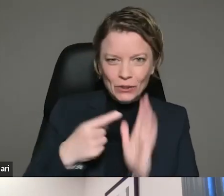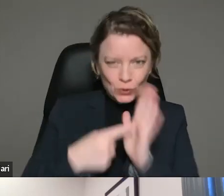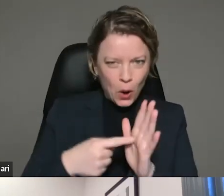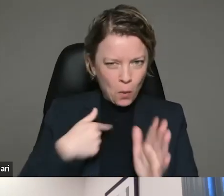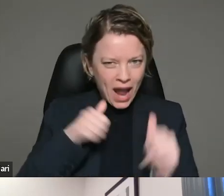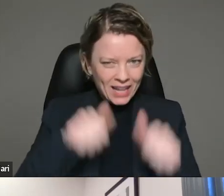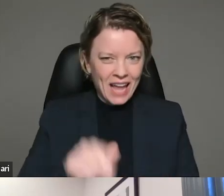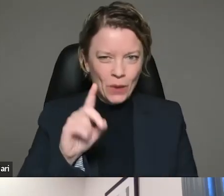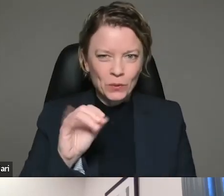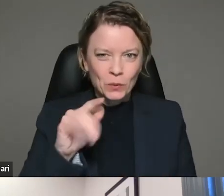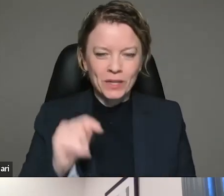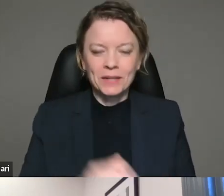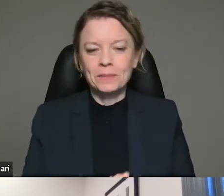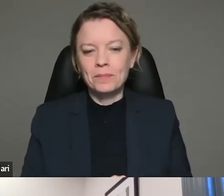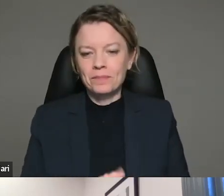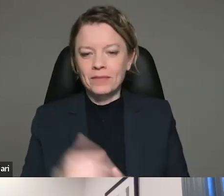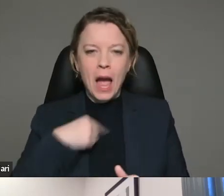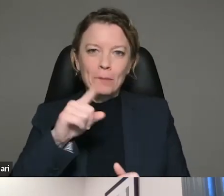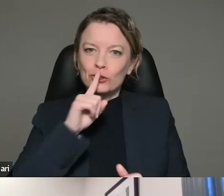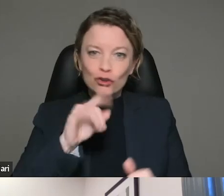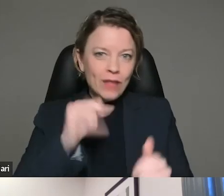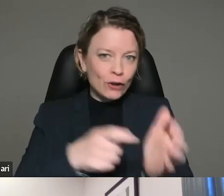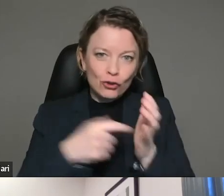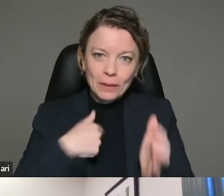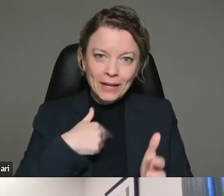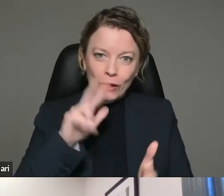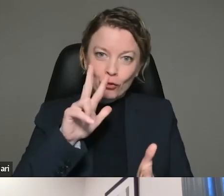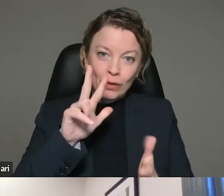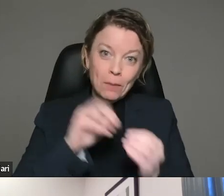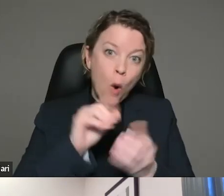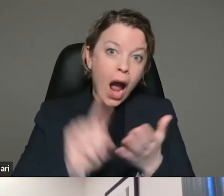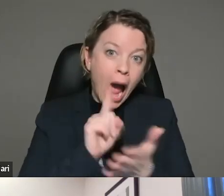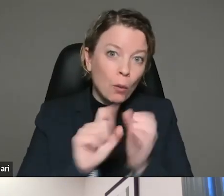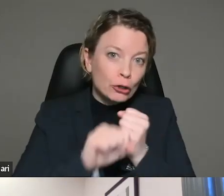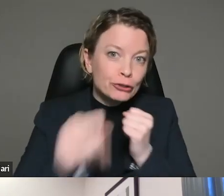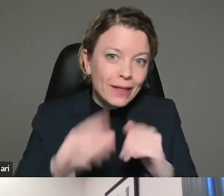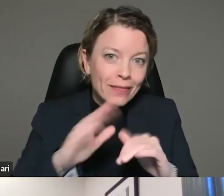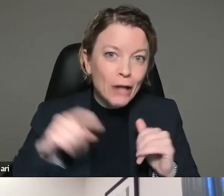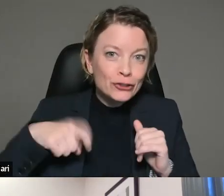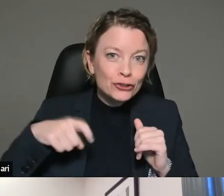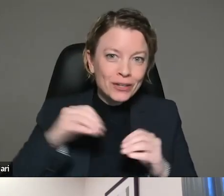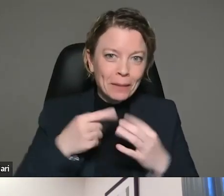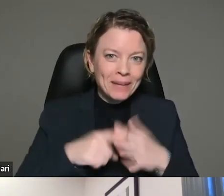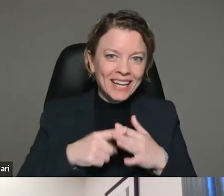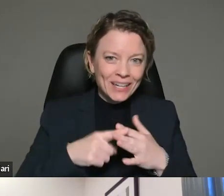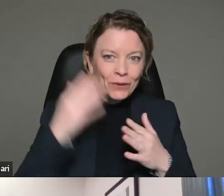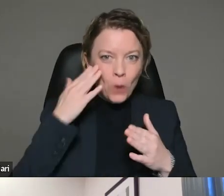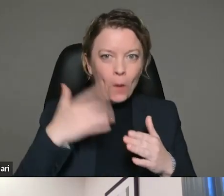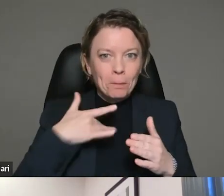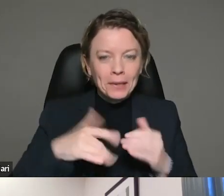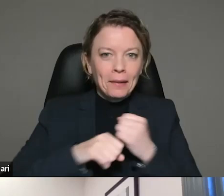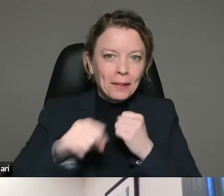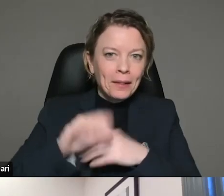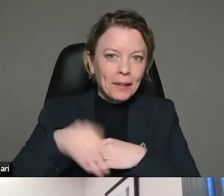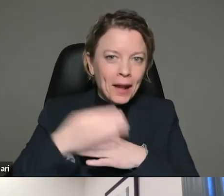it. And, you know, I'm sure it probably took me 3 more hours than it should have been to start. And that, you know, there was a lot of late night hours